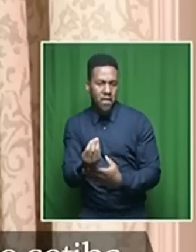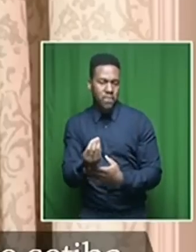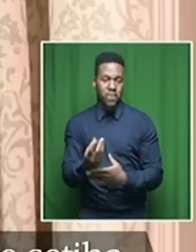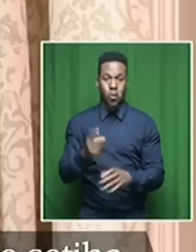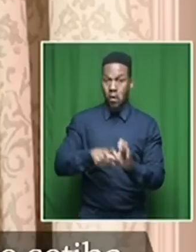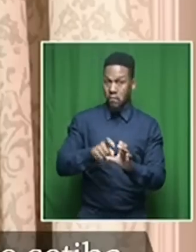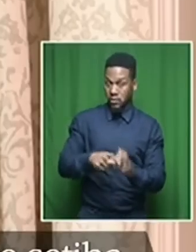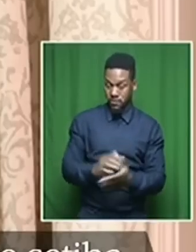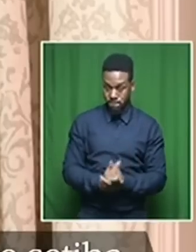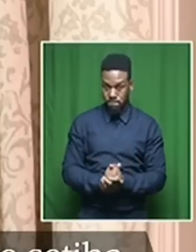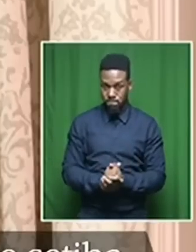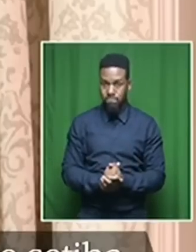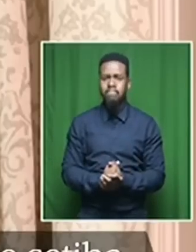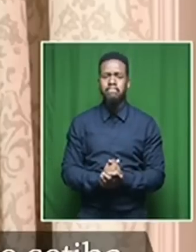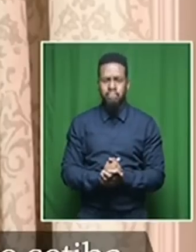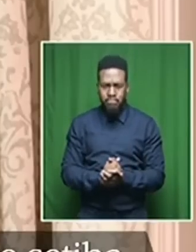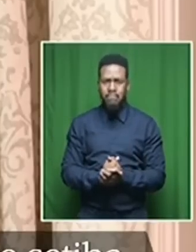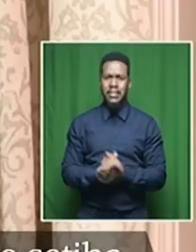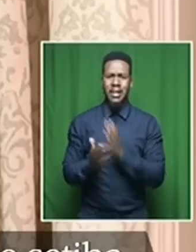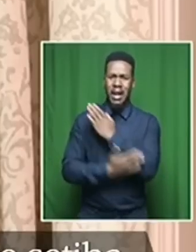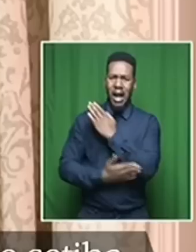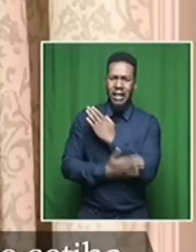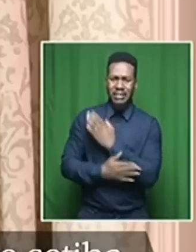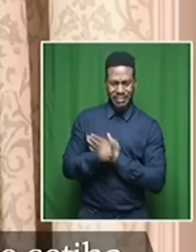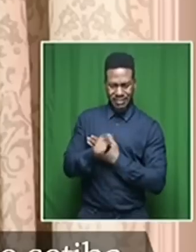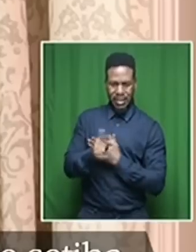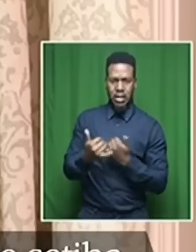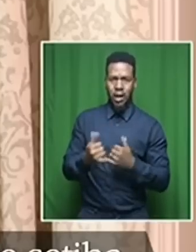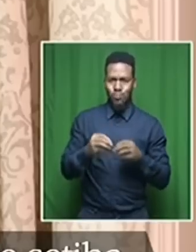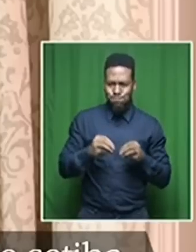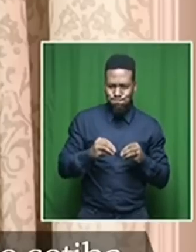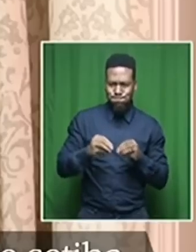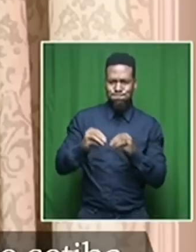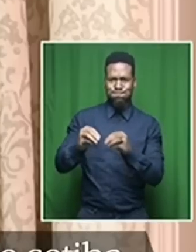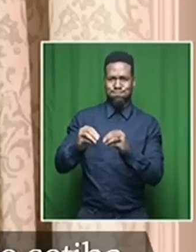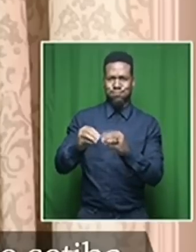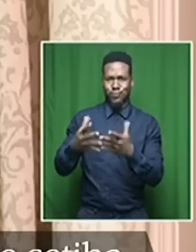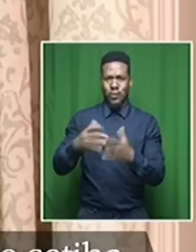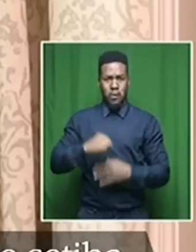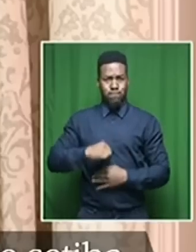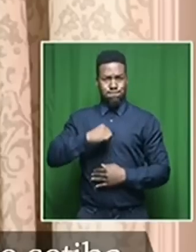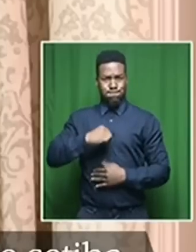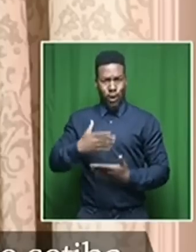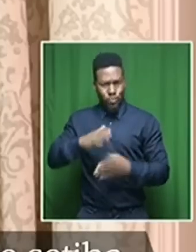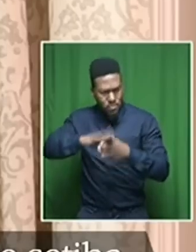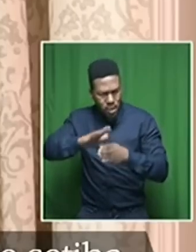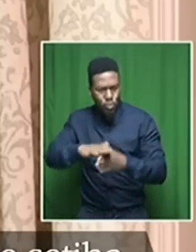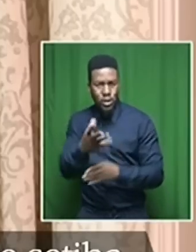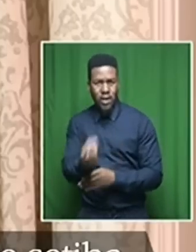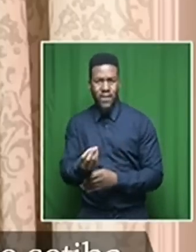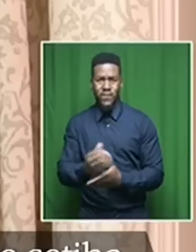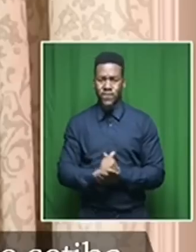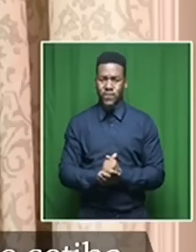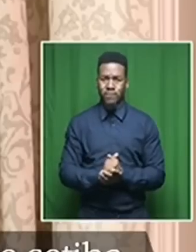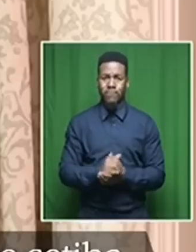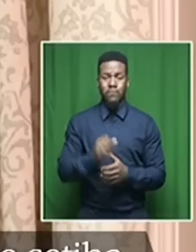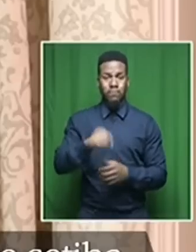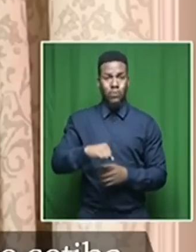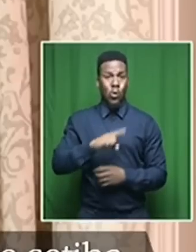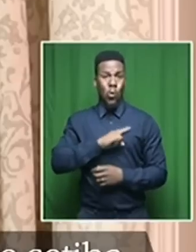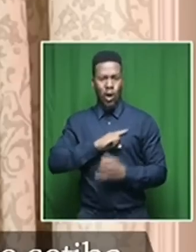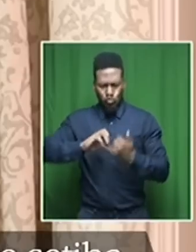This is a country that is moving ahead with determination and purpose to steadily reduce